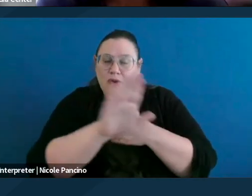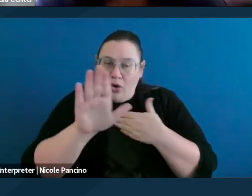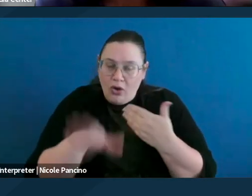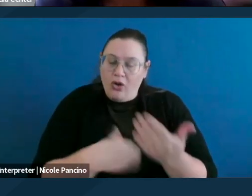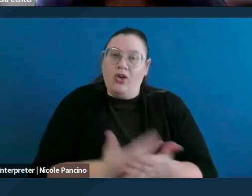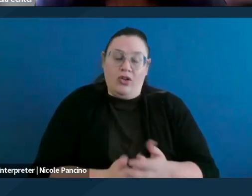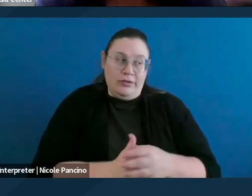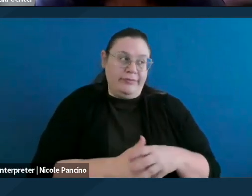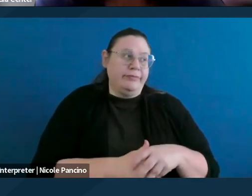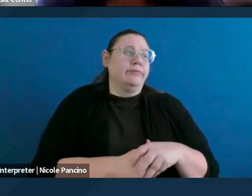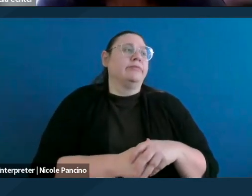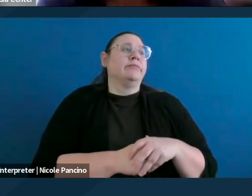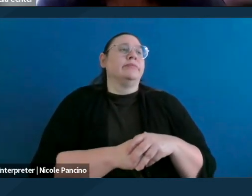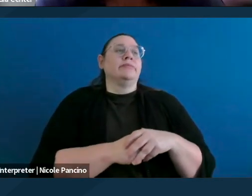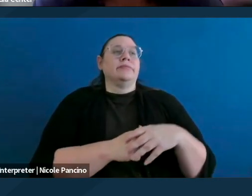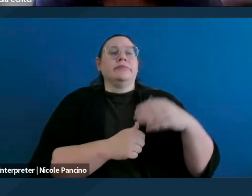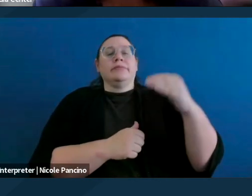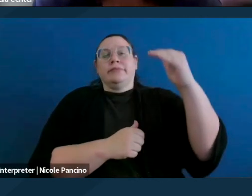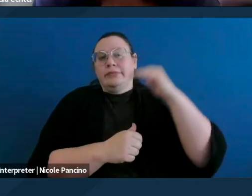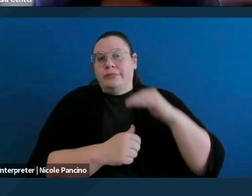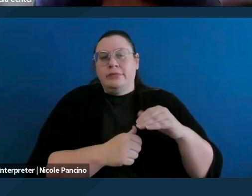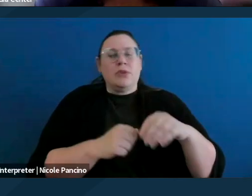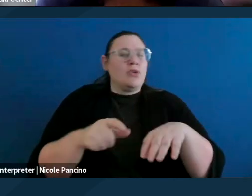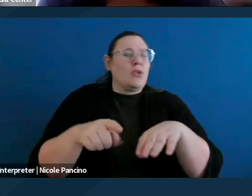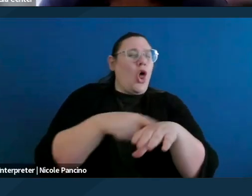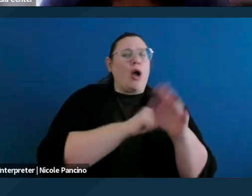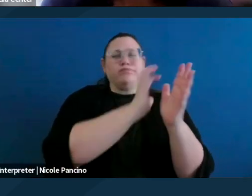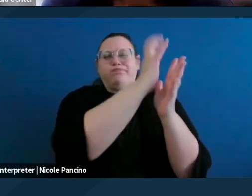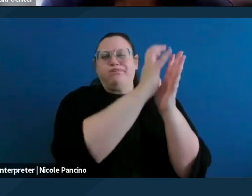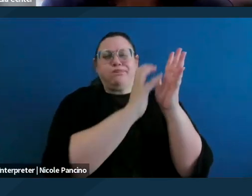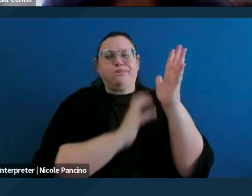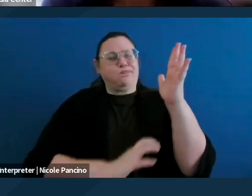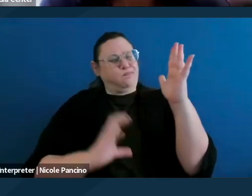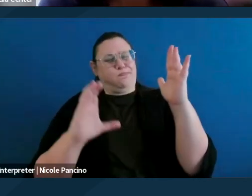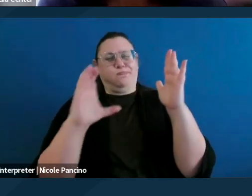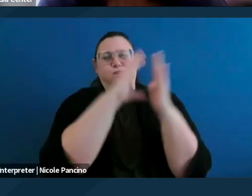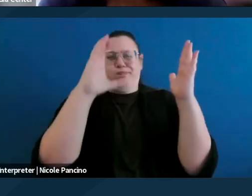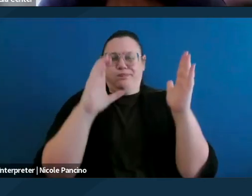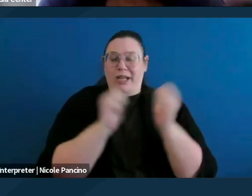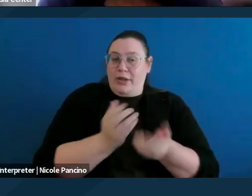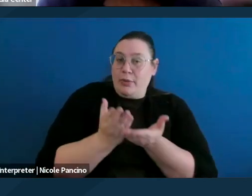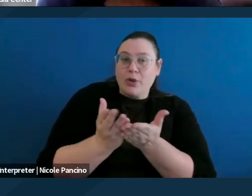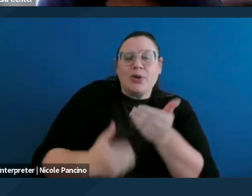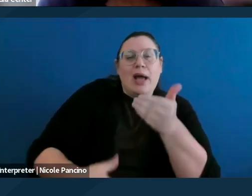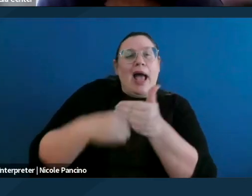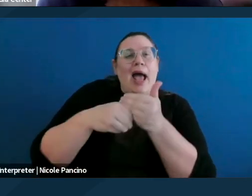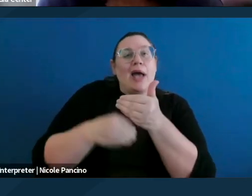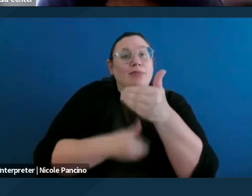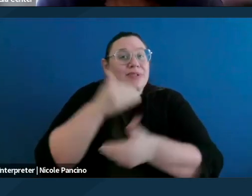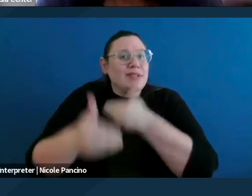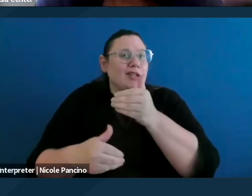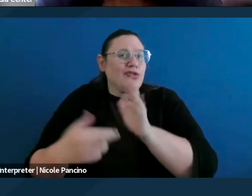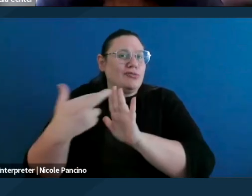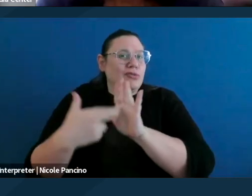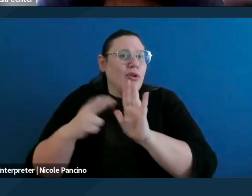There's also a long passage in the proposal that adds procedural regulations